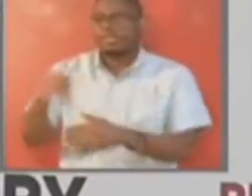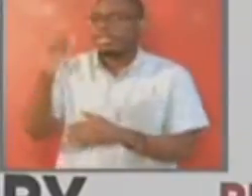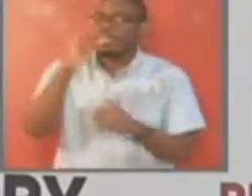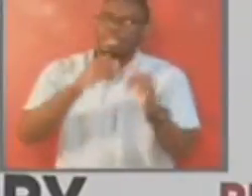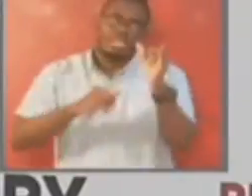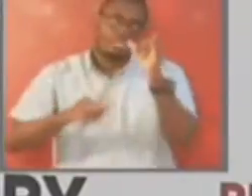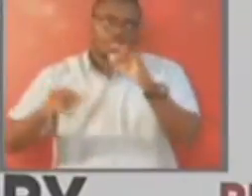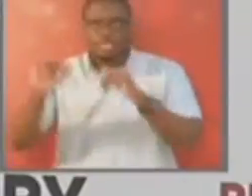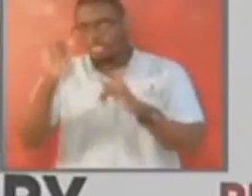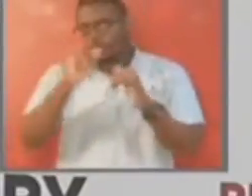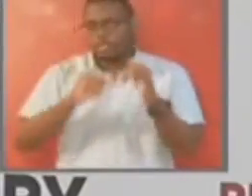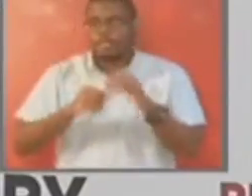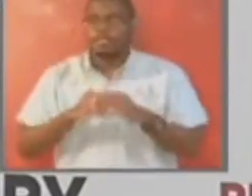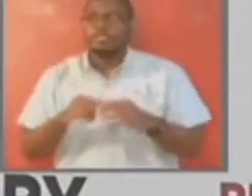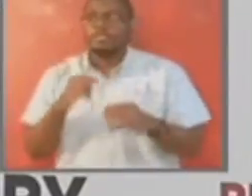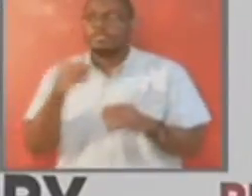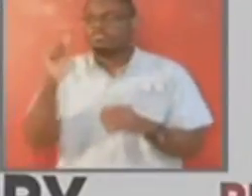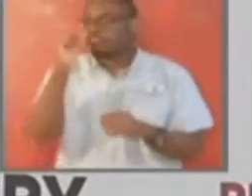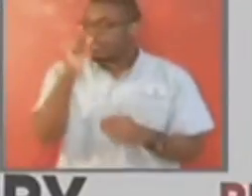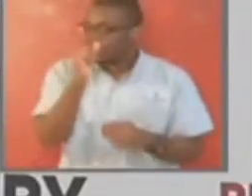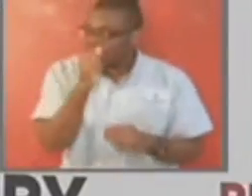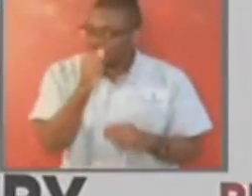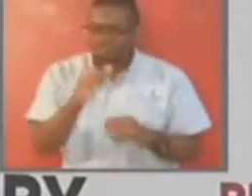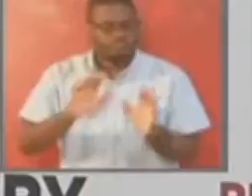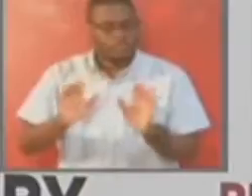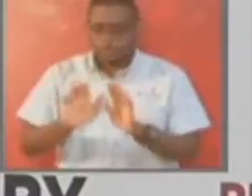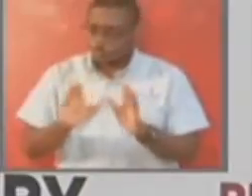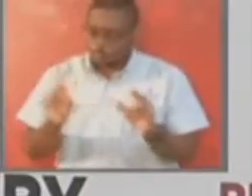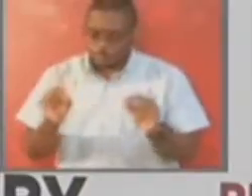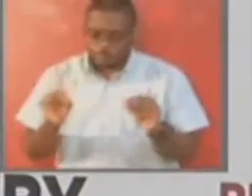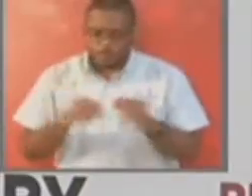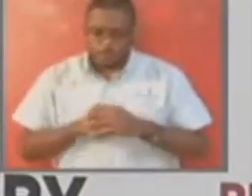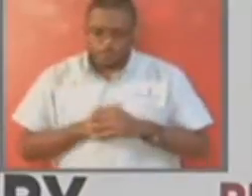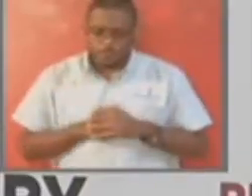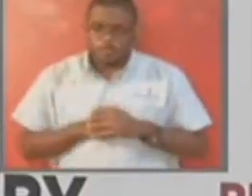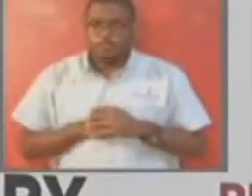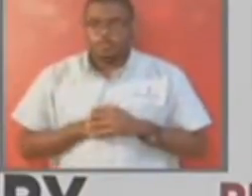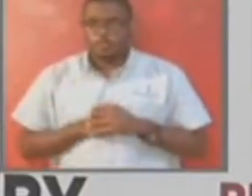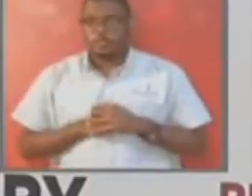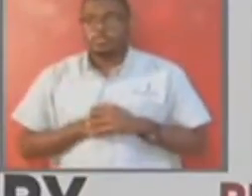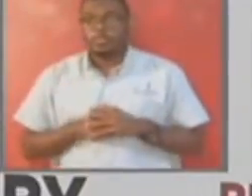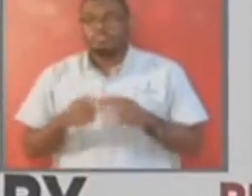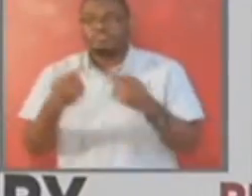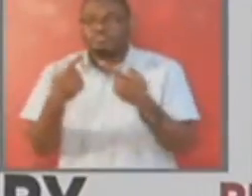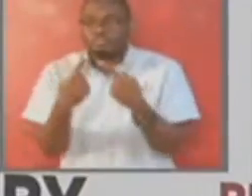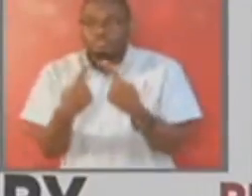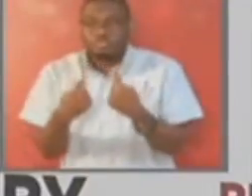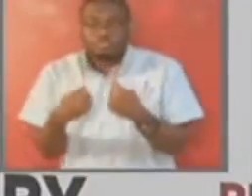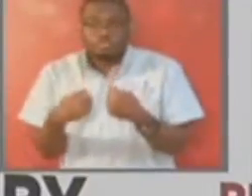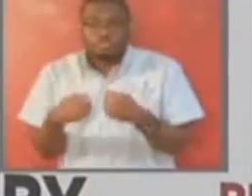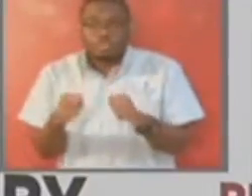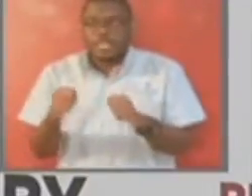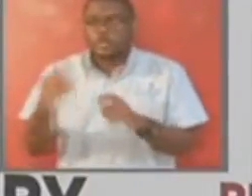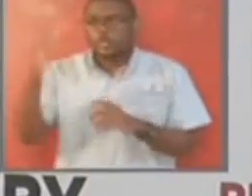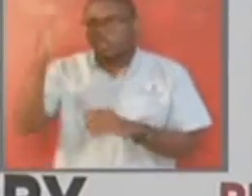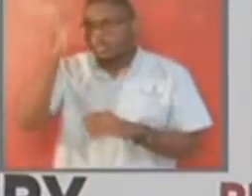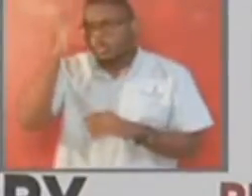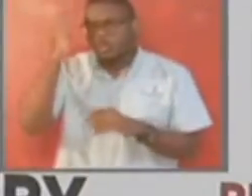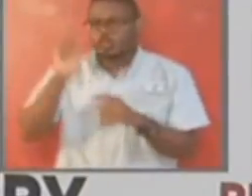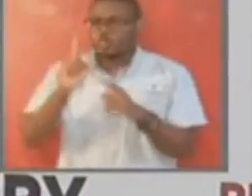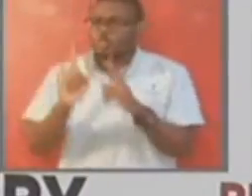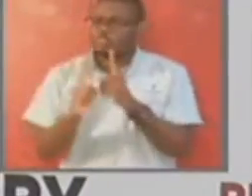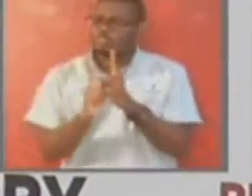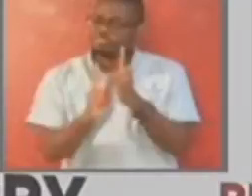substance abuse of any sort, So reaching out to each other, still, even though we talk about physical distancing, we don't need to